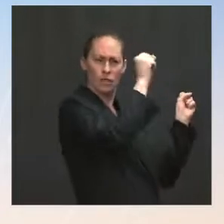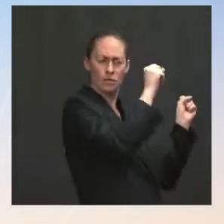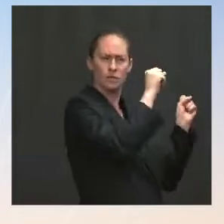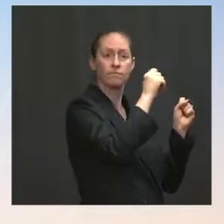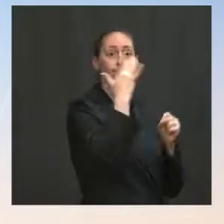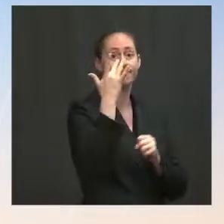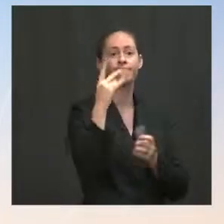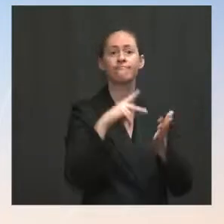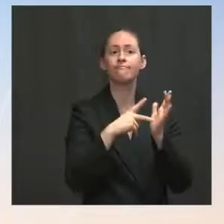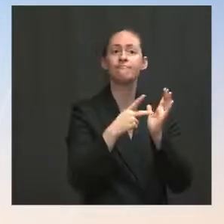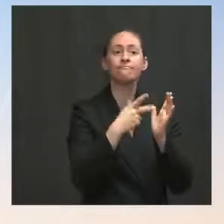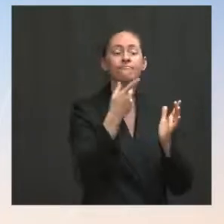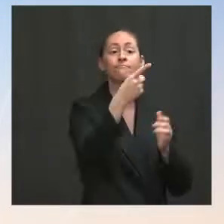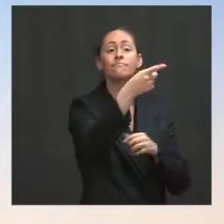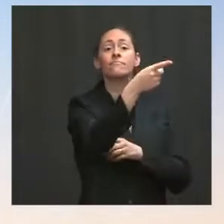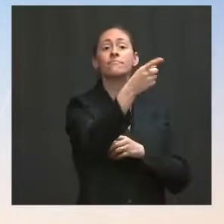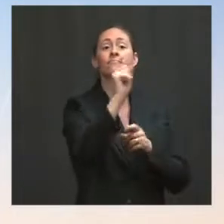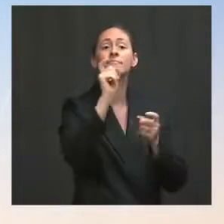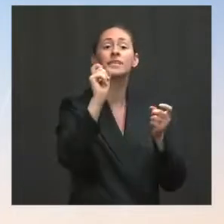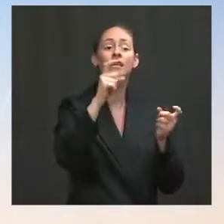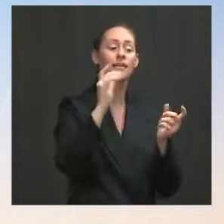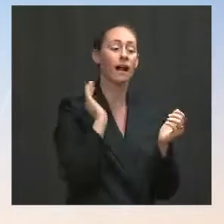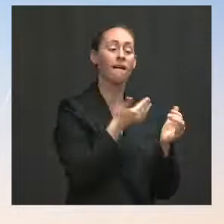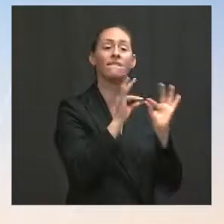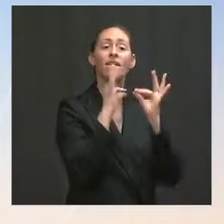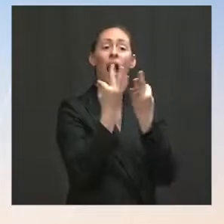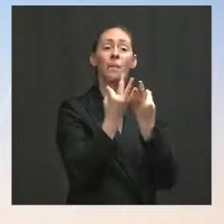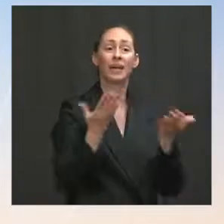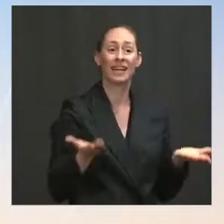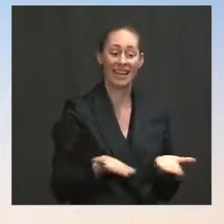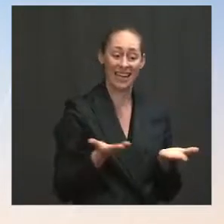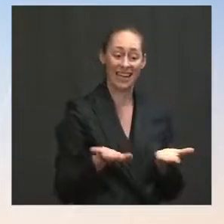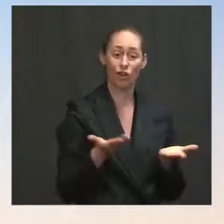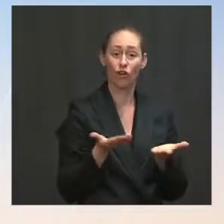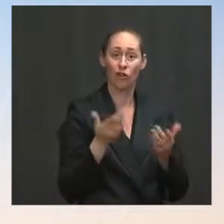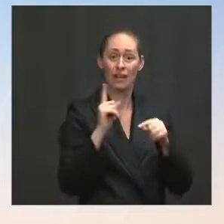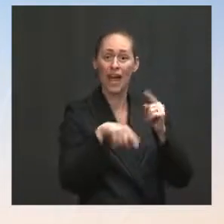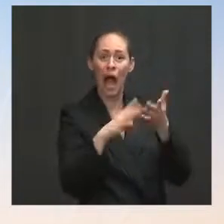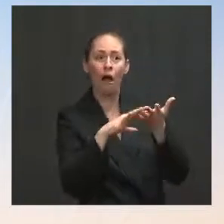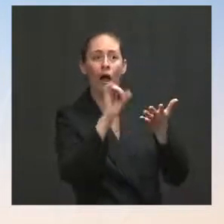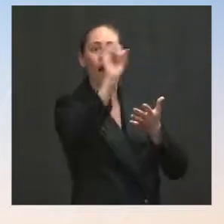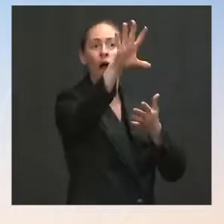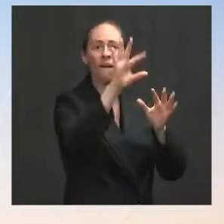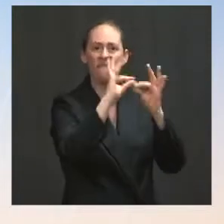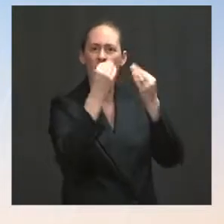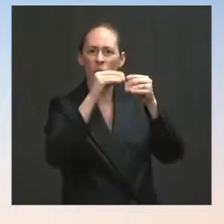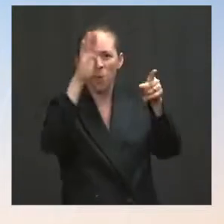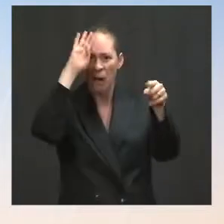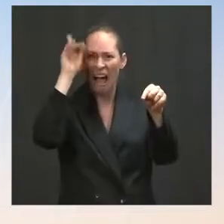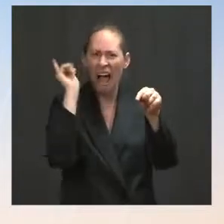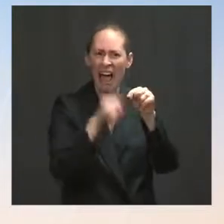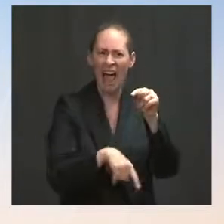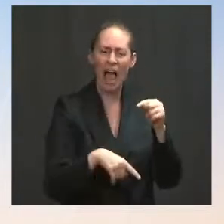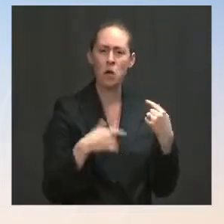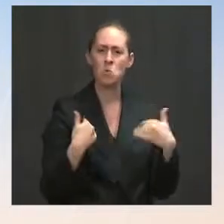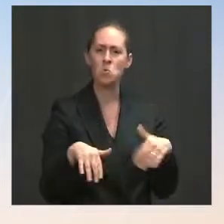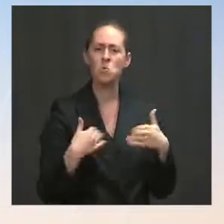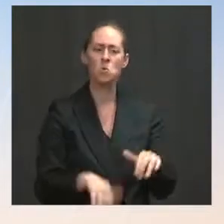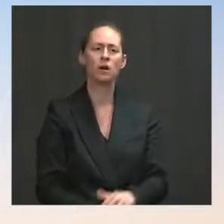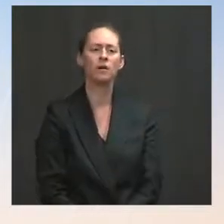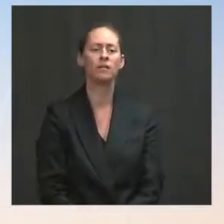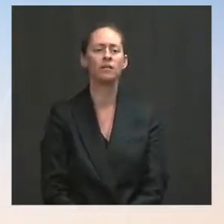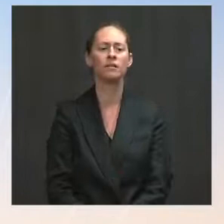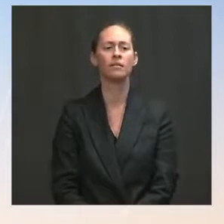Cuba. So why is the Biden administration continuing that policy? Well, I would say, again, even under the embargo, there are a number